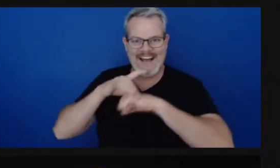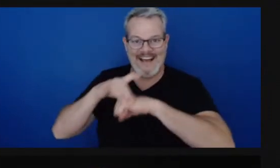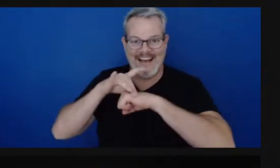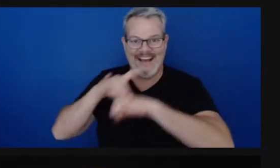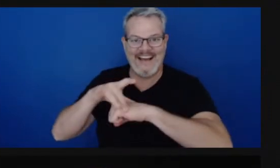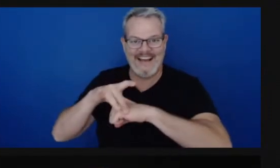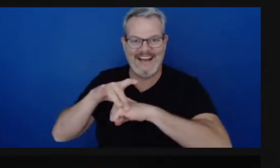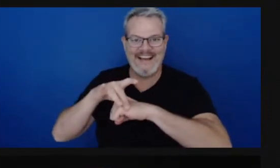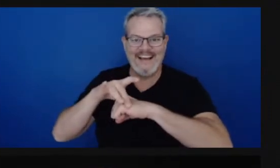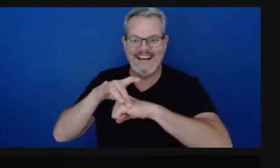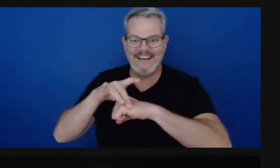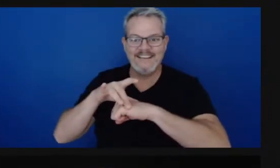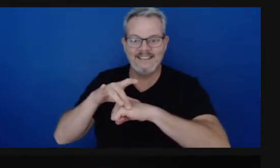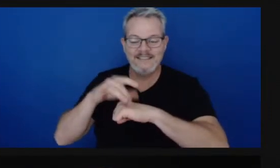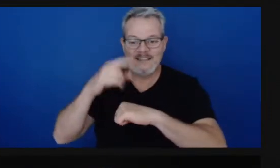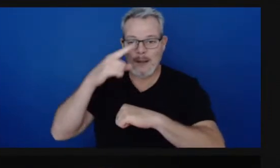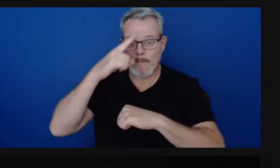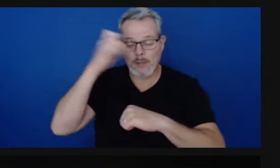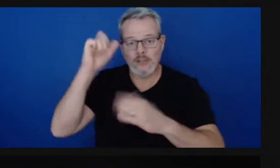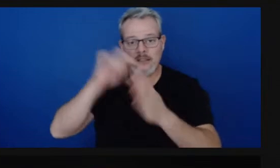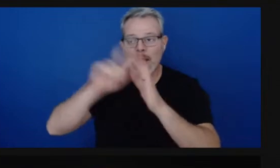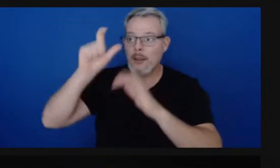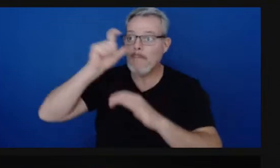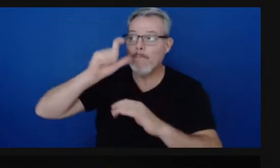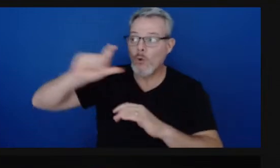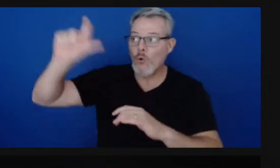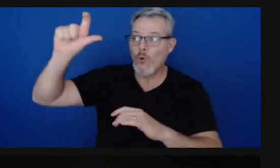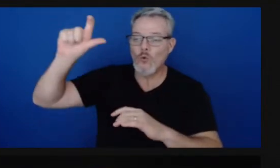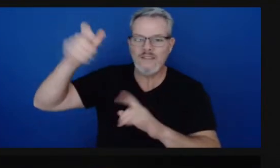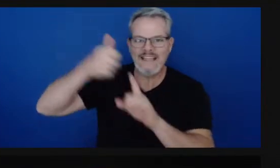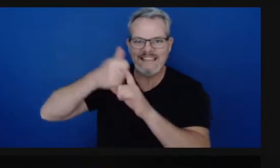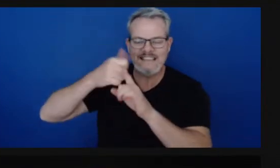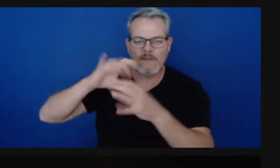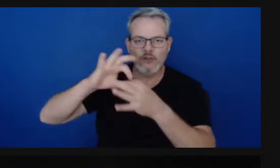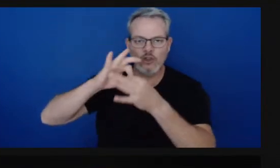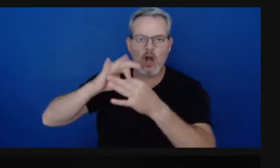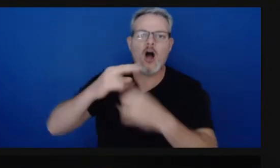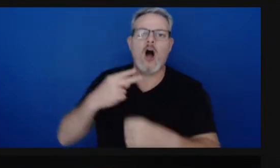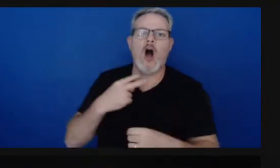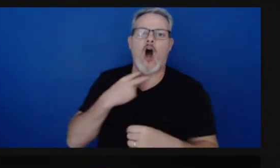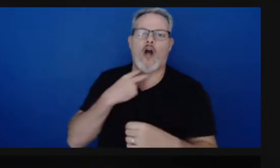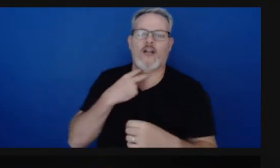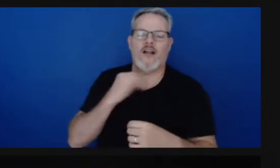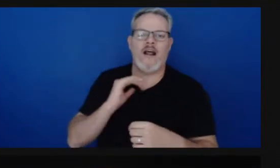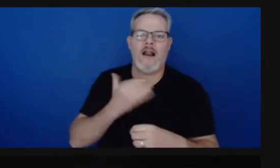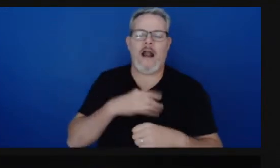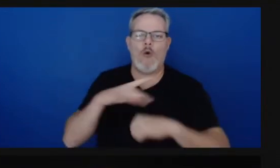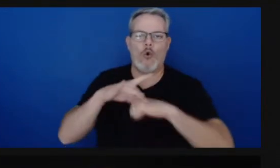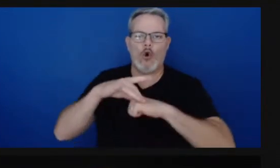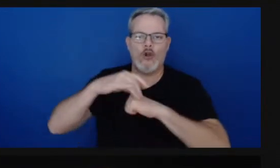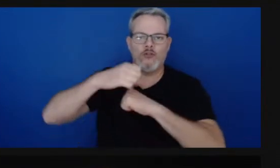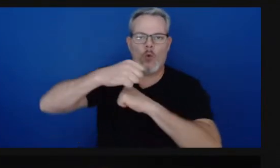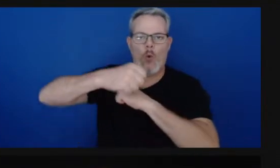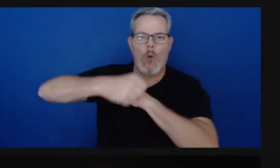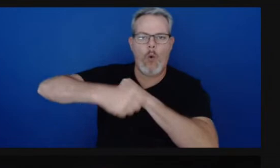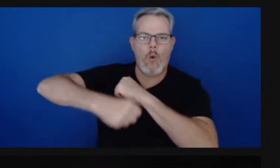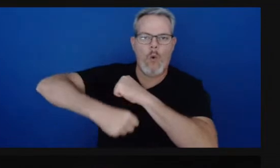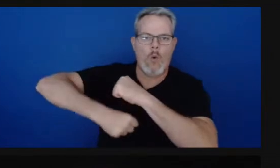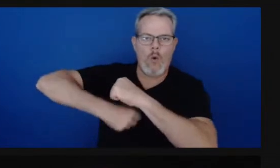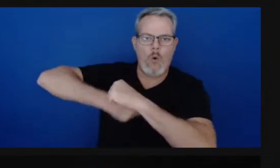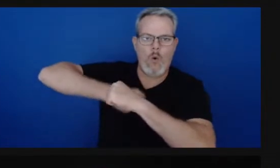position of the moon, the fact that it's caught in Earth's orbit, its size, its density, all those details. There are